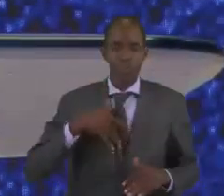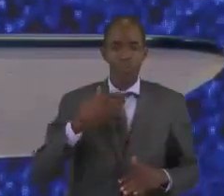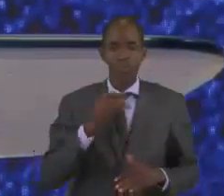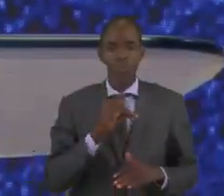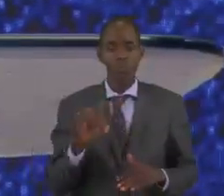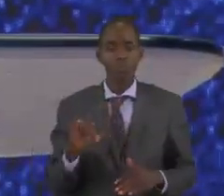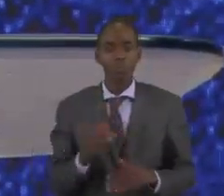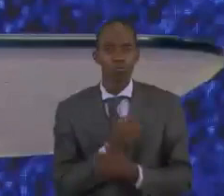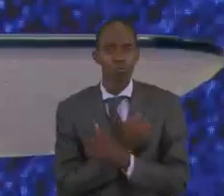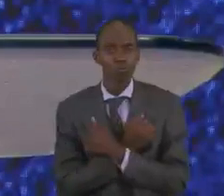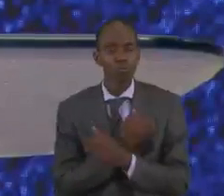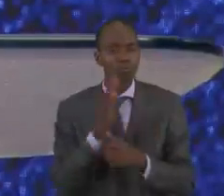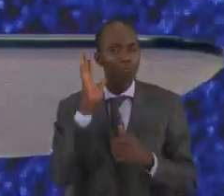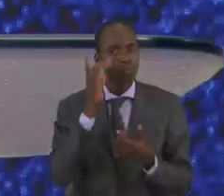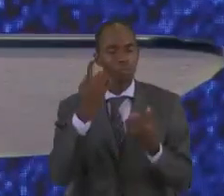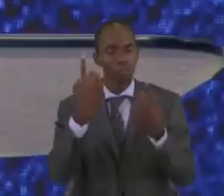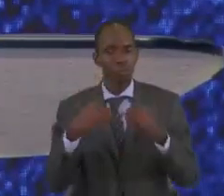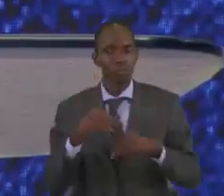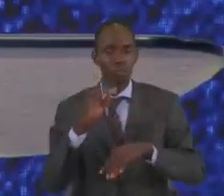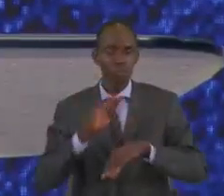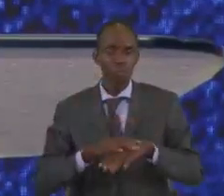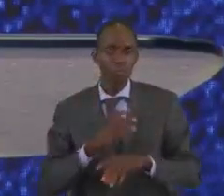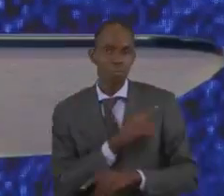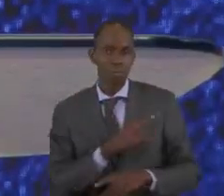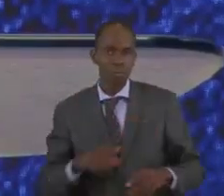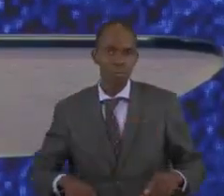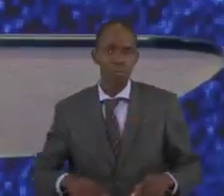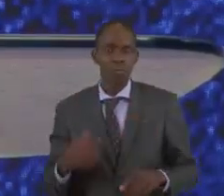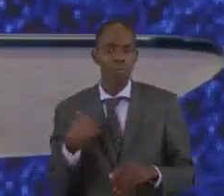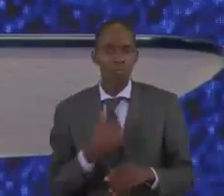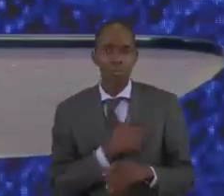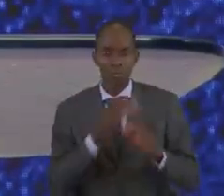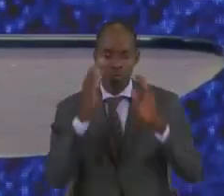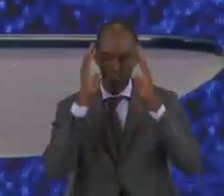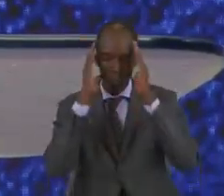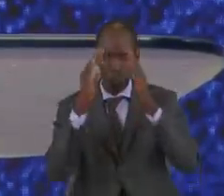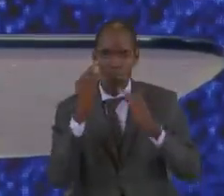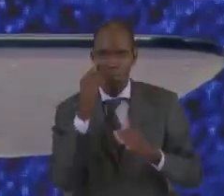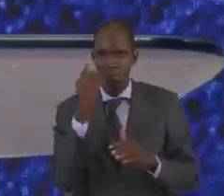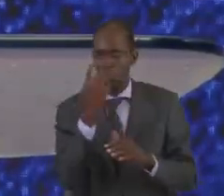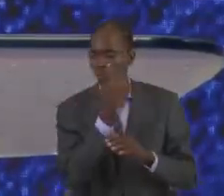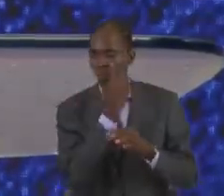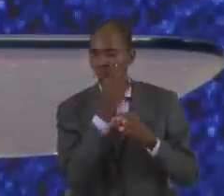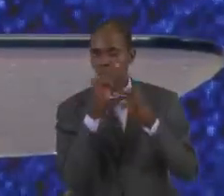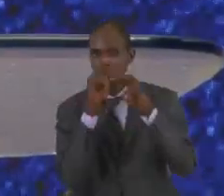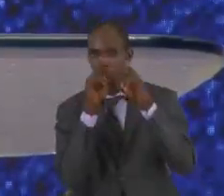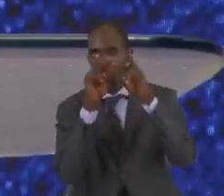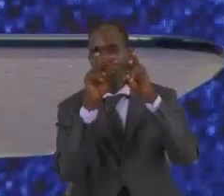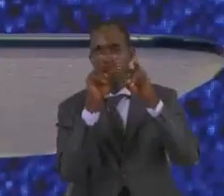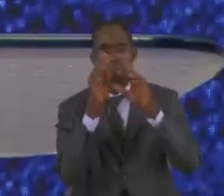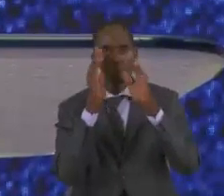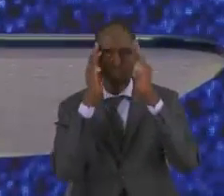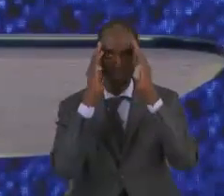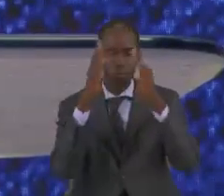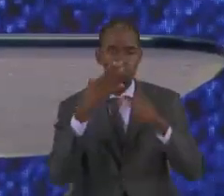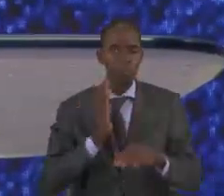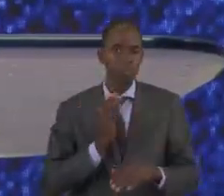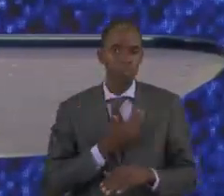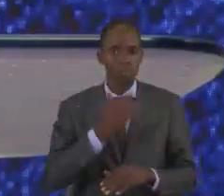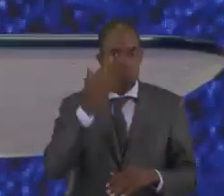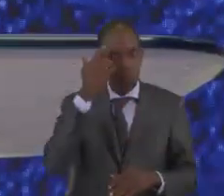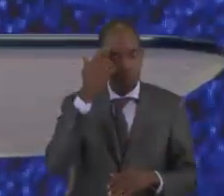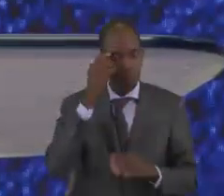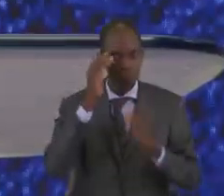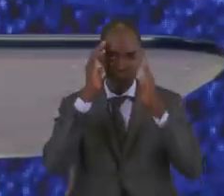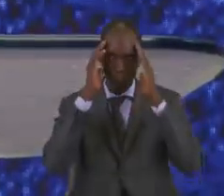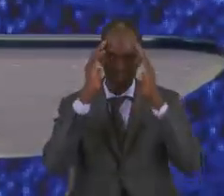comes upon the Lord. And we fix our gaze, we fix our mind, we fix our